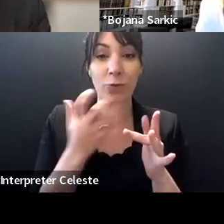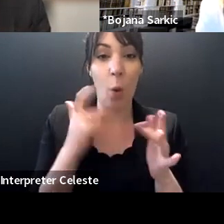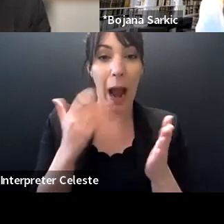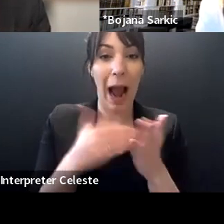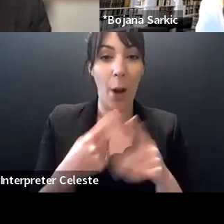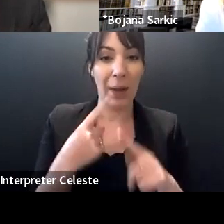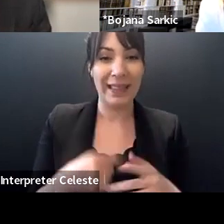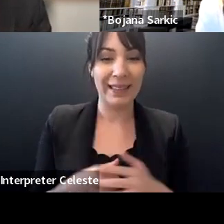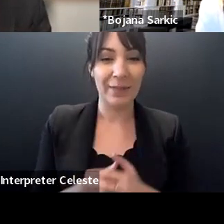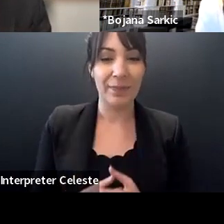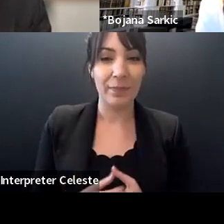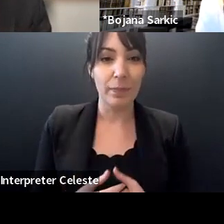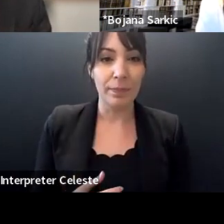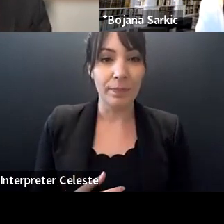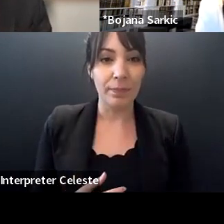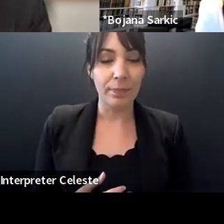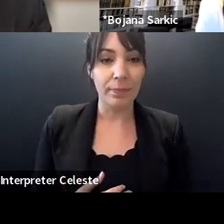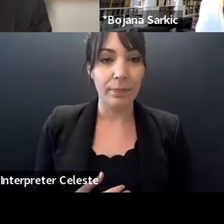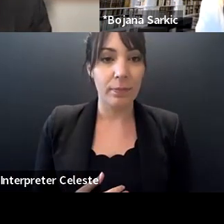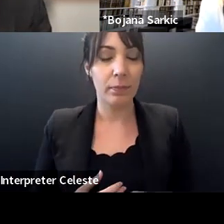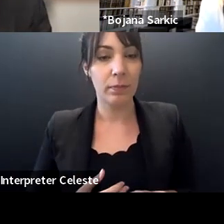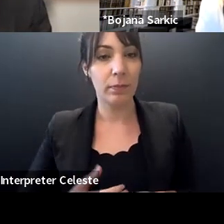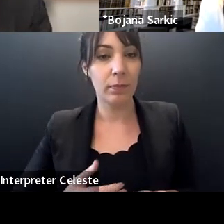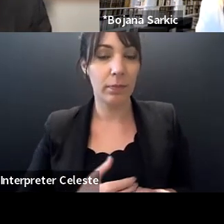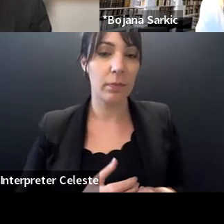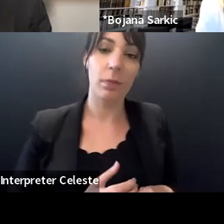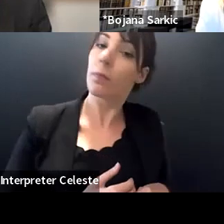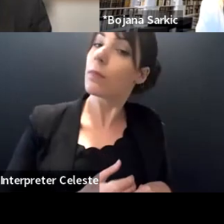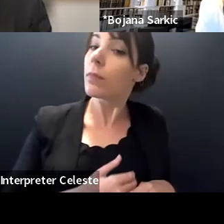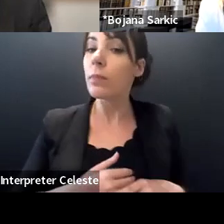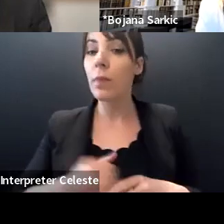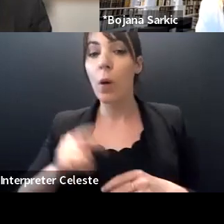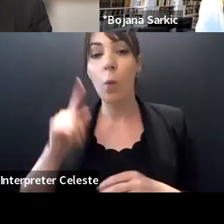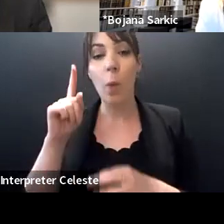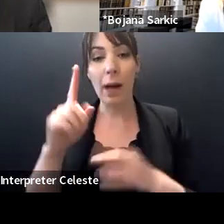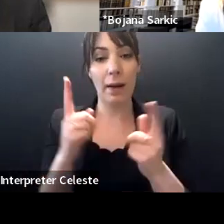of a throw to Darren as well, because one of the things that I most admire about Darren Britton